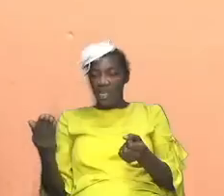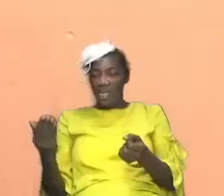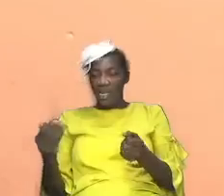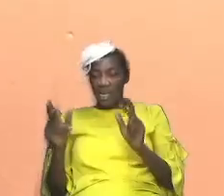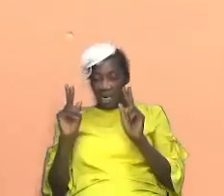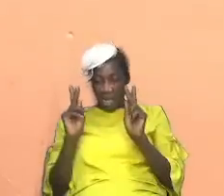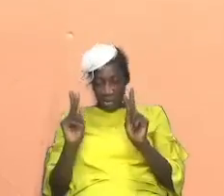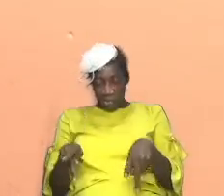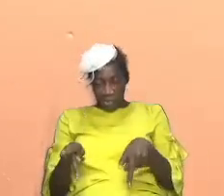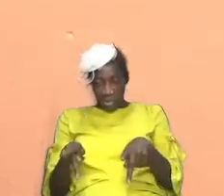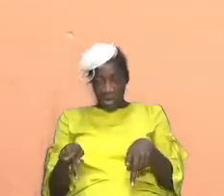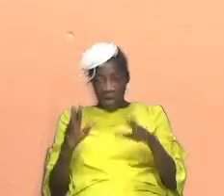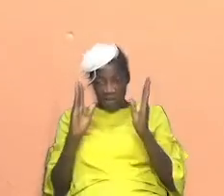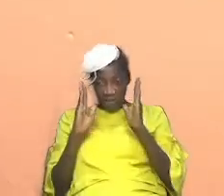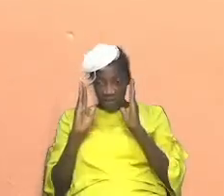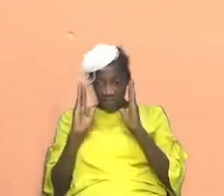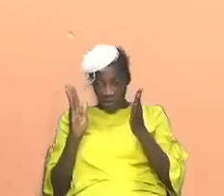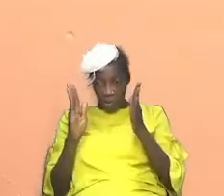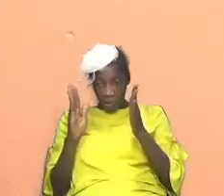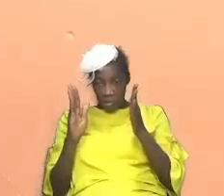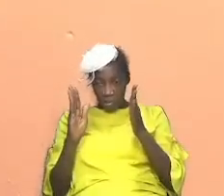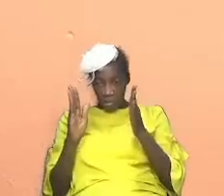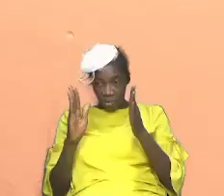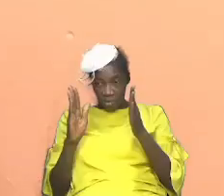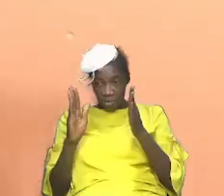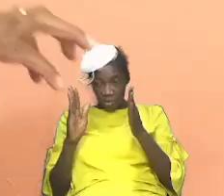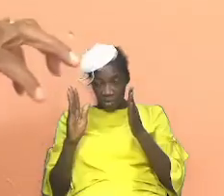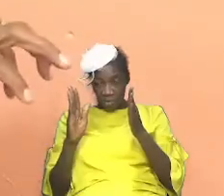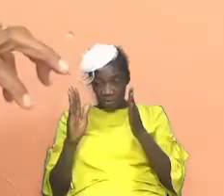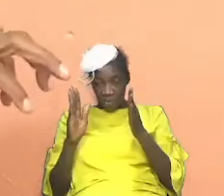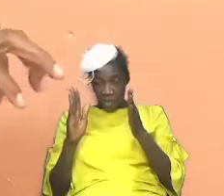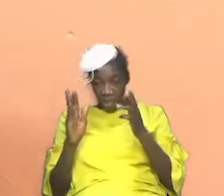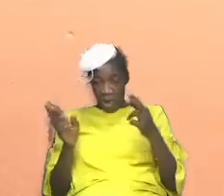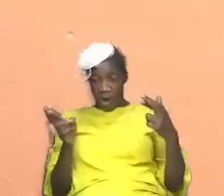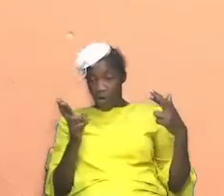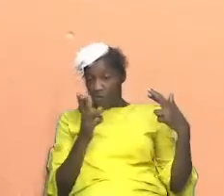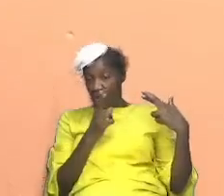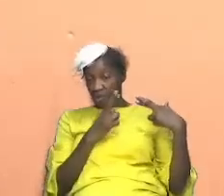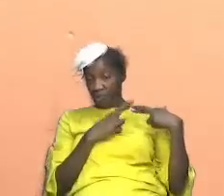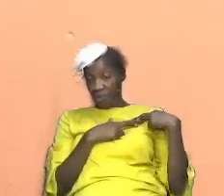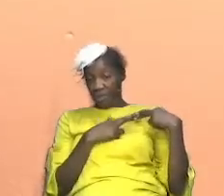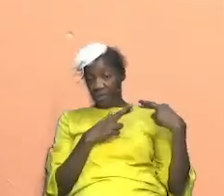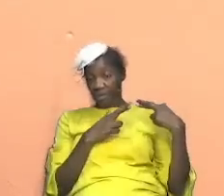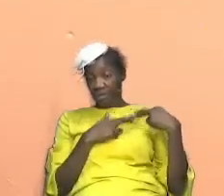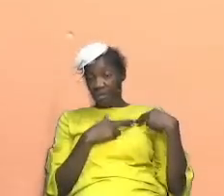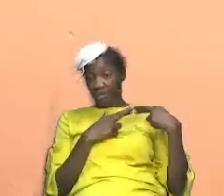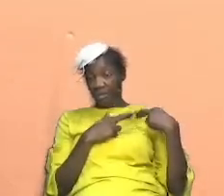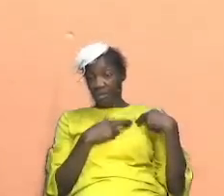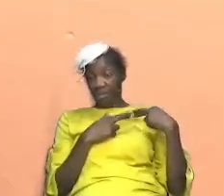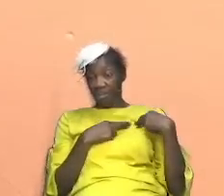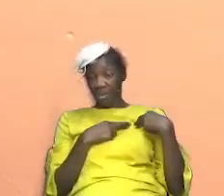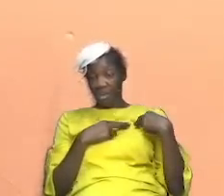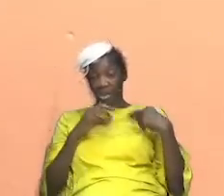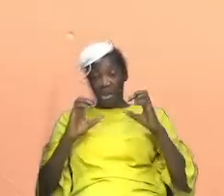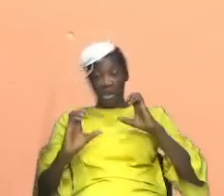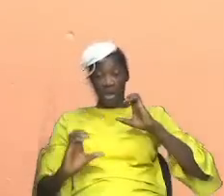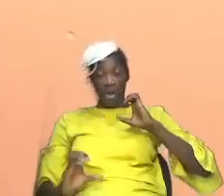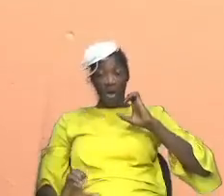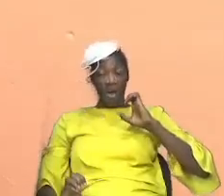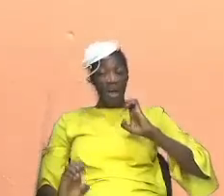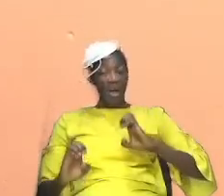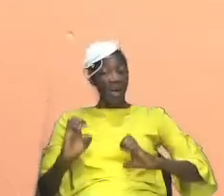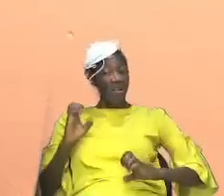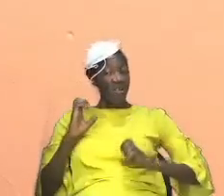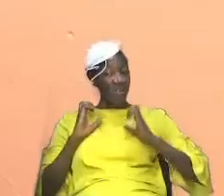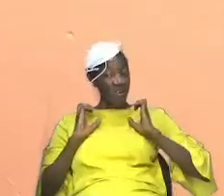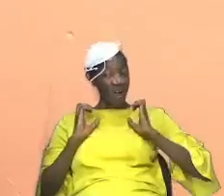particular focus. Our reputation will be out. Our character, our true character will be